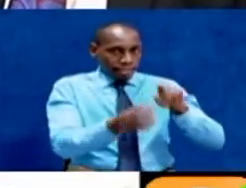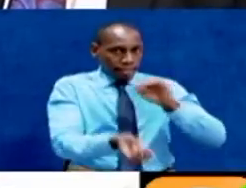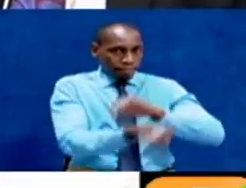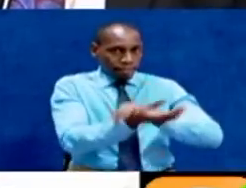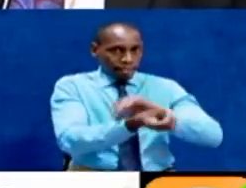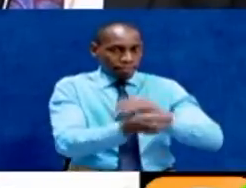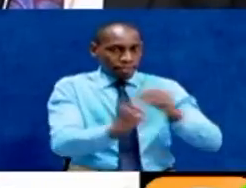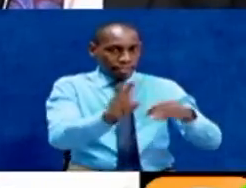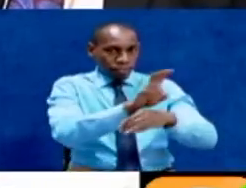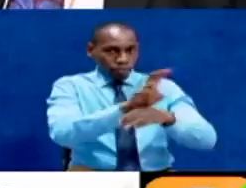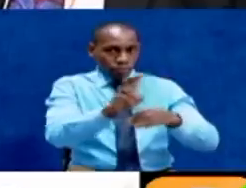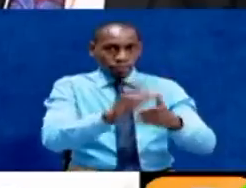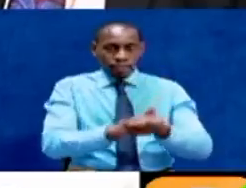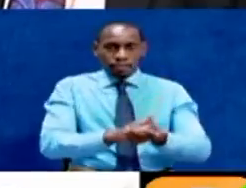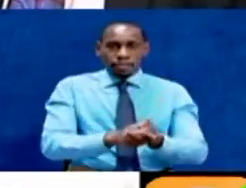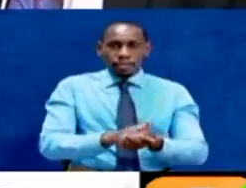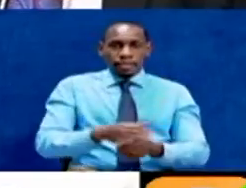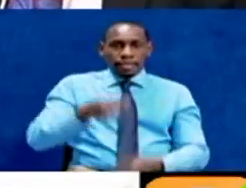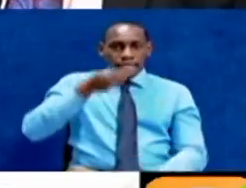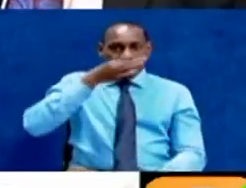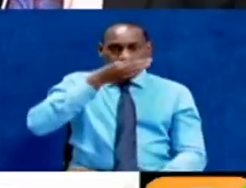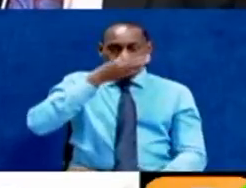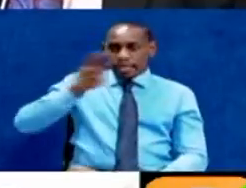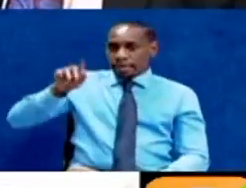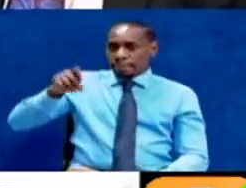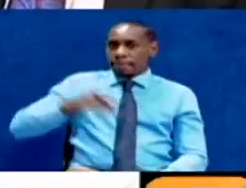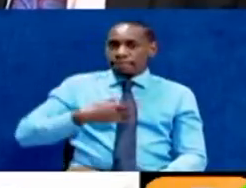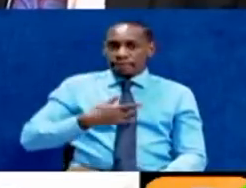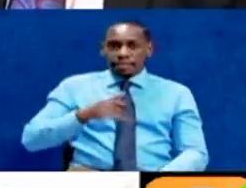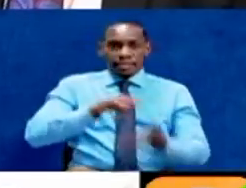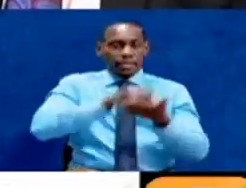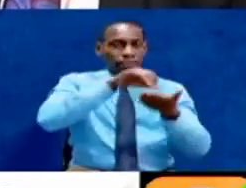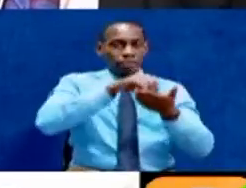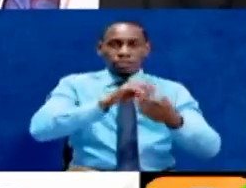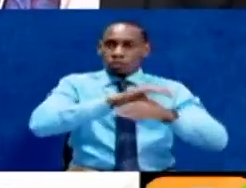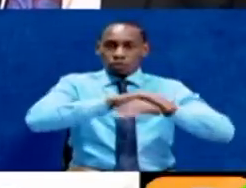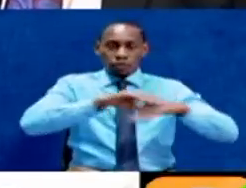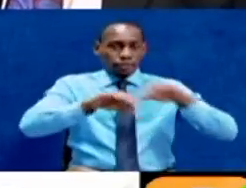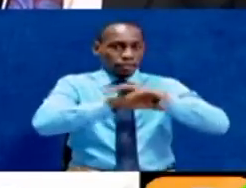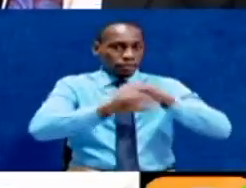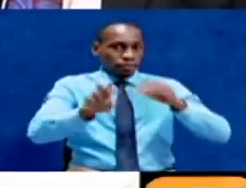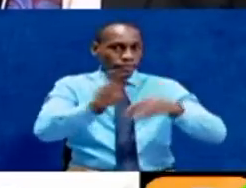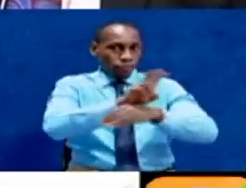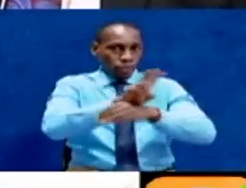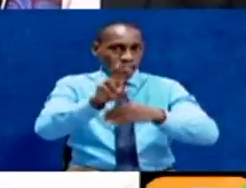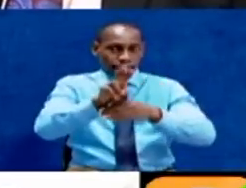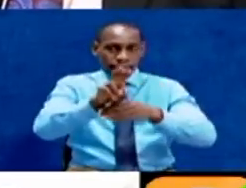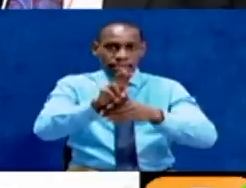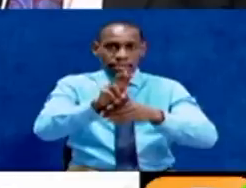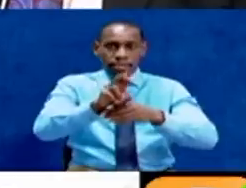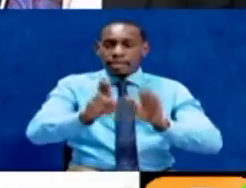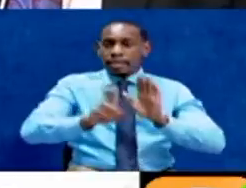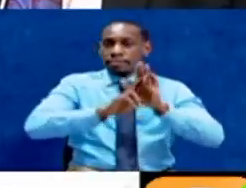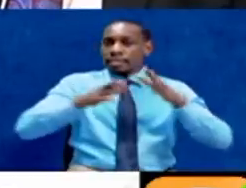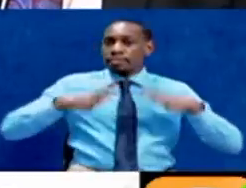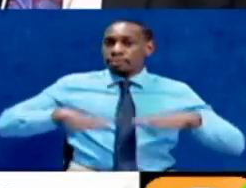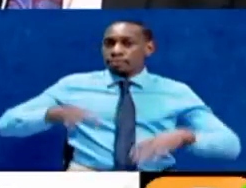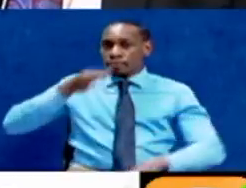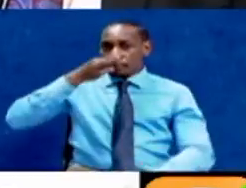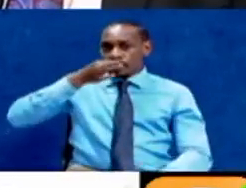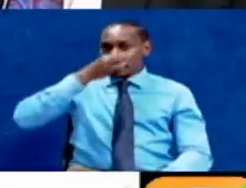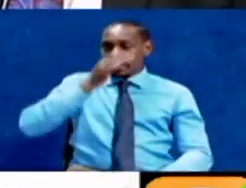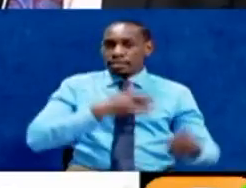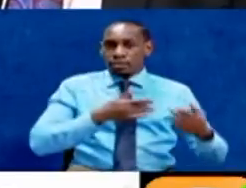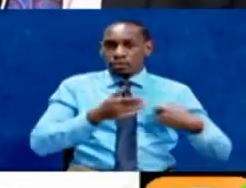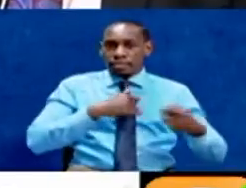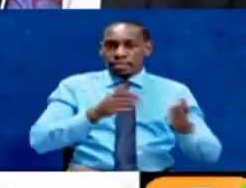Honorable Ngunjiri Wambugu, feeling that with the current stance he's taken, he is very comfortable in the oversight duty he's playing on behalf of the people of Nyeri in